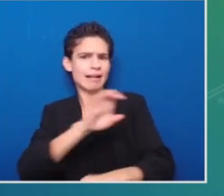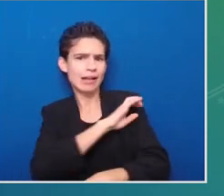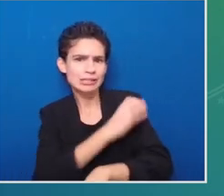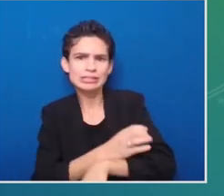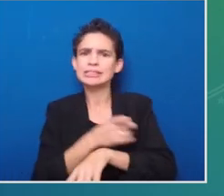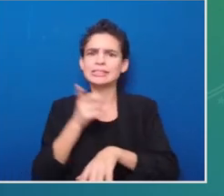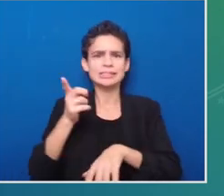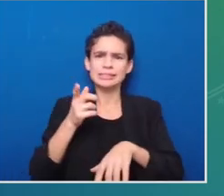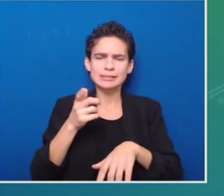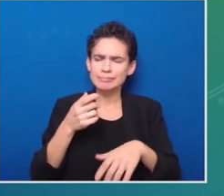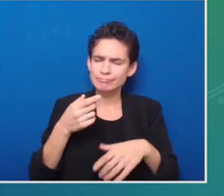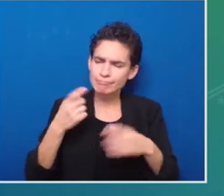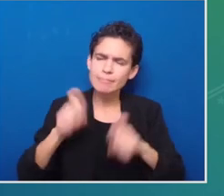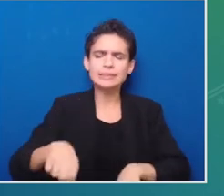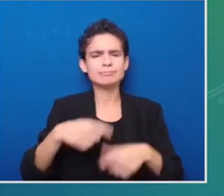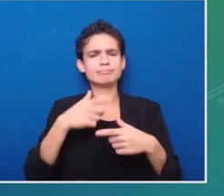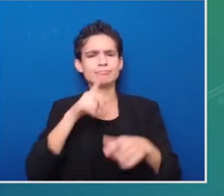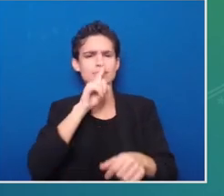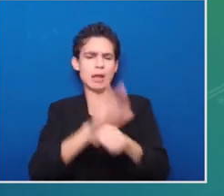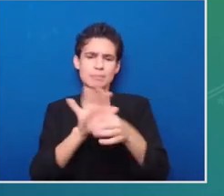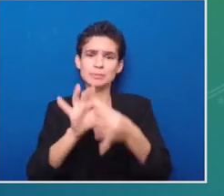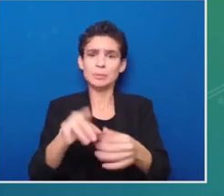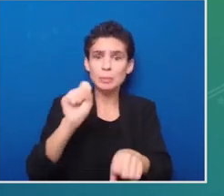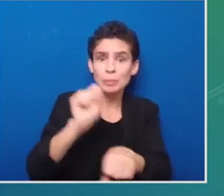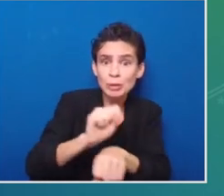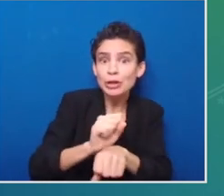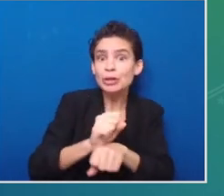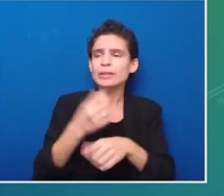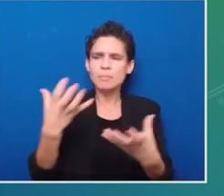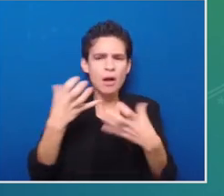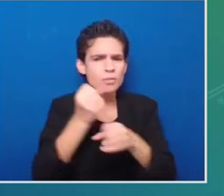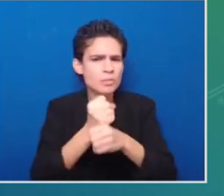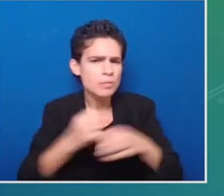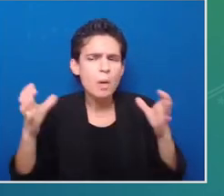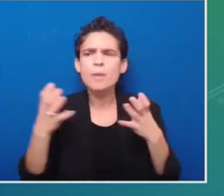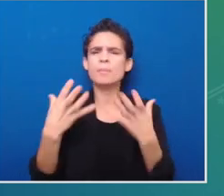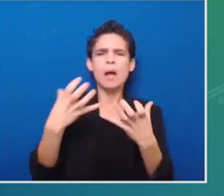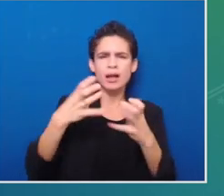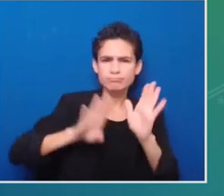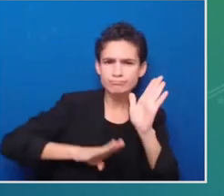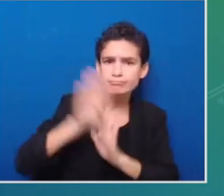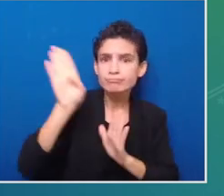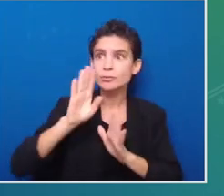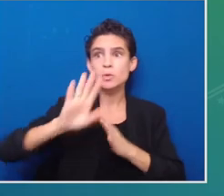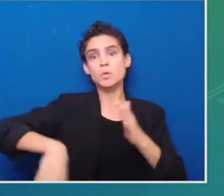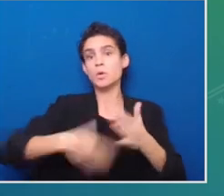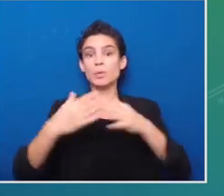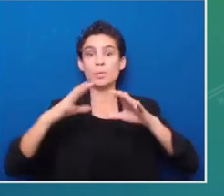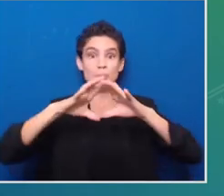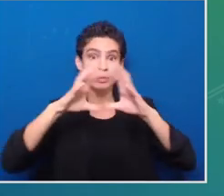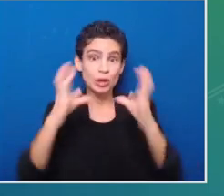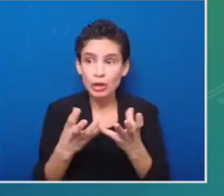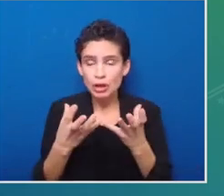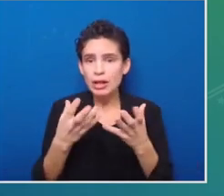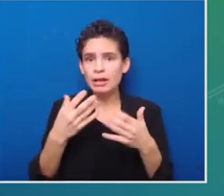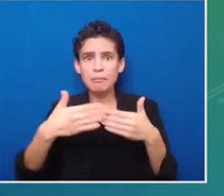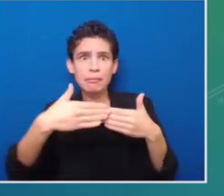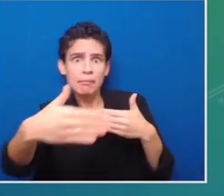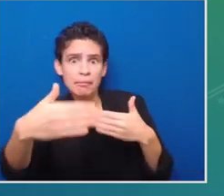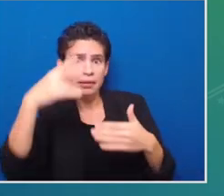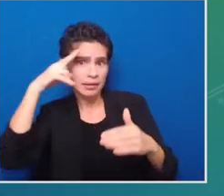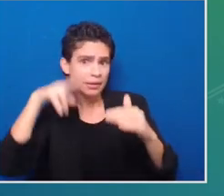jobs and economic growth sector in the world. Over the next two decades, countries and companies are